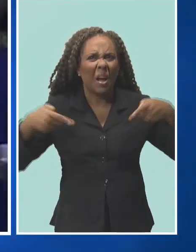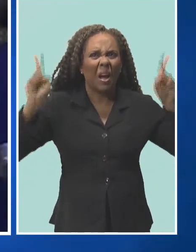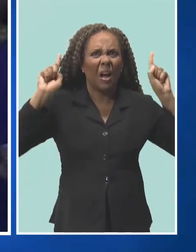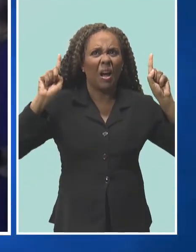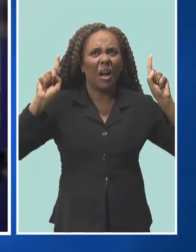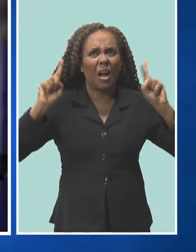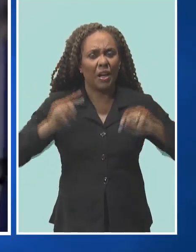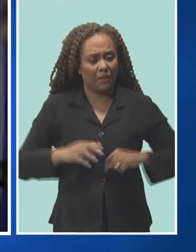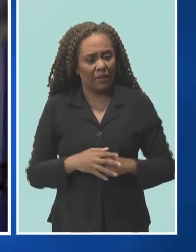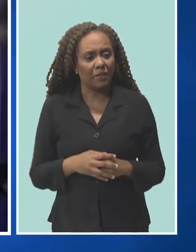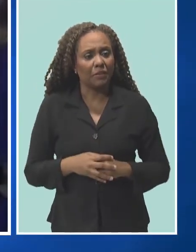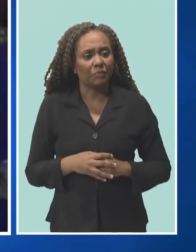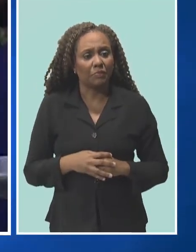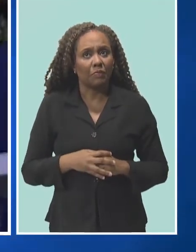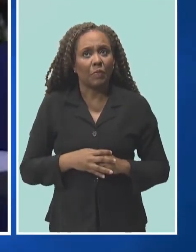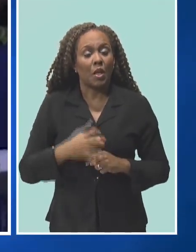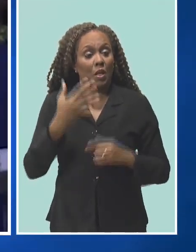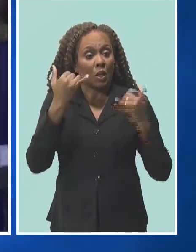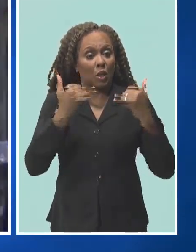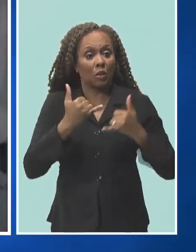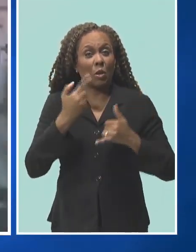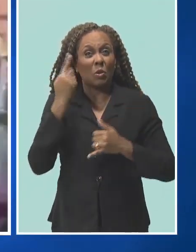I'm ready for the road, come and watch it.